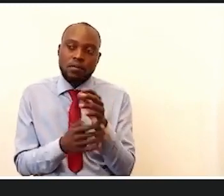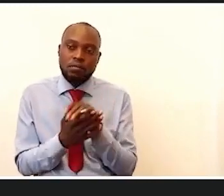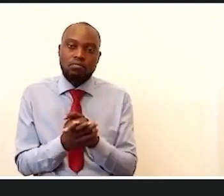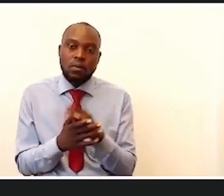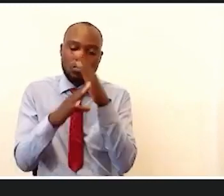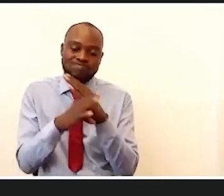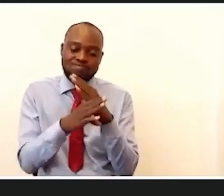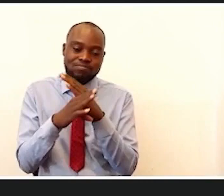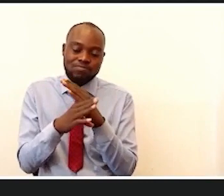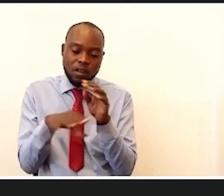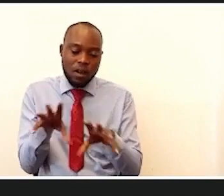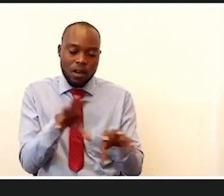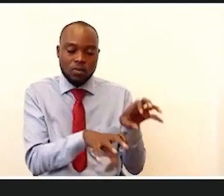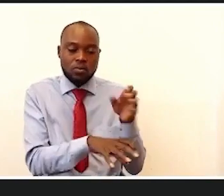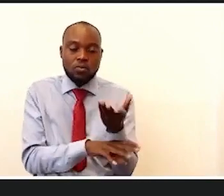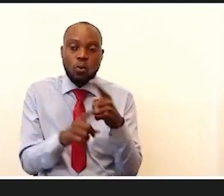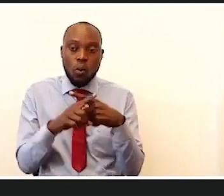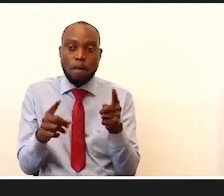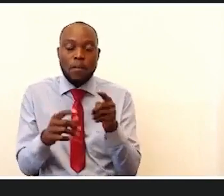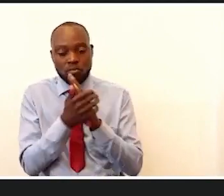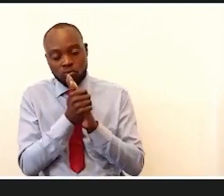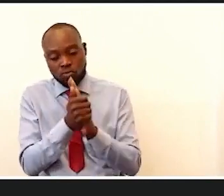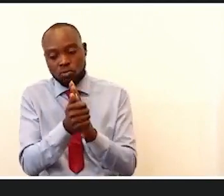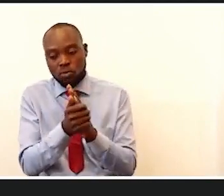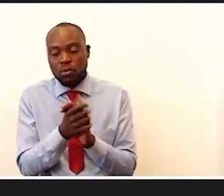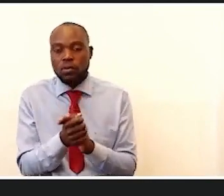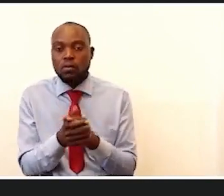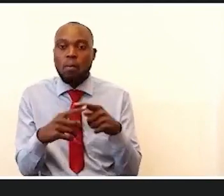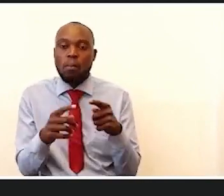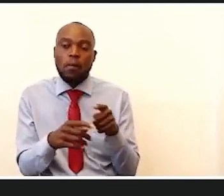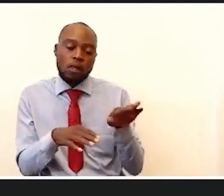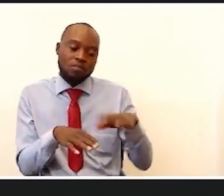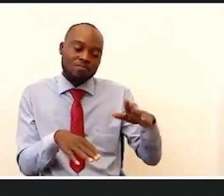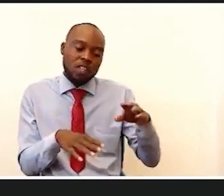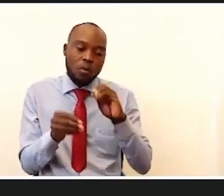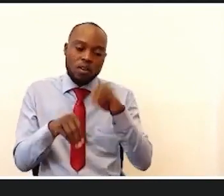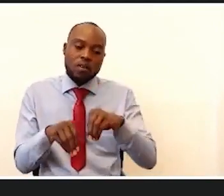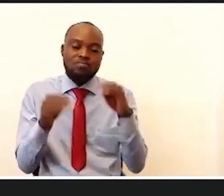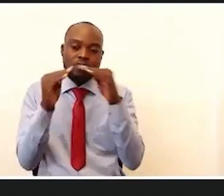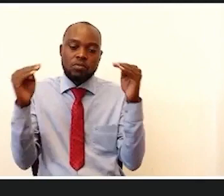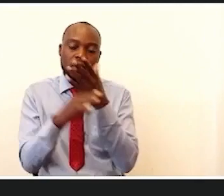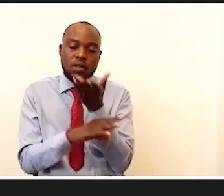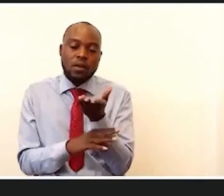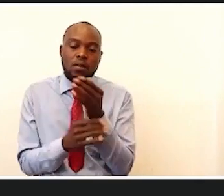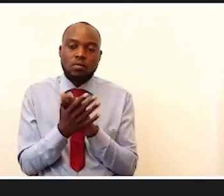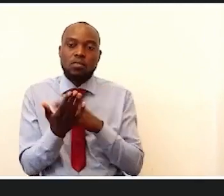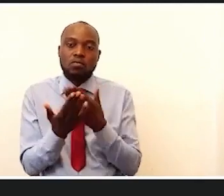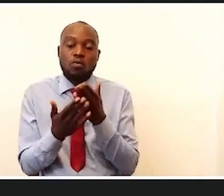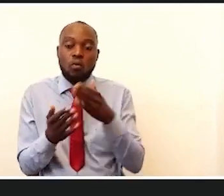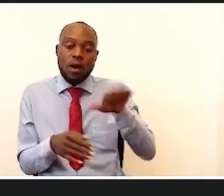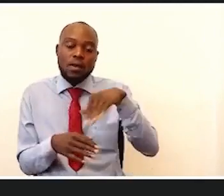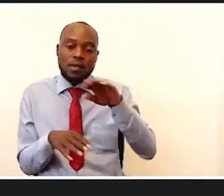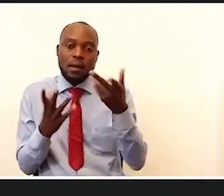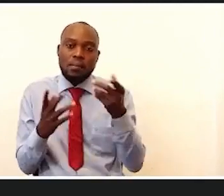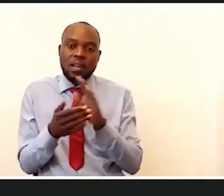of the resources, but also of the governance of the institutions, of the setting of the agenda. Because for anybody who leads the